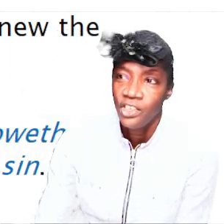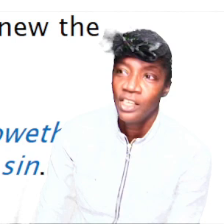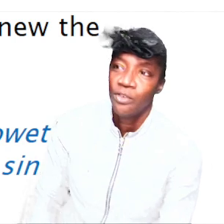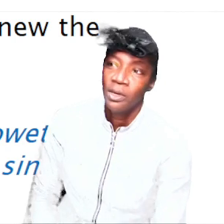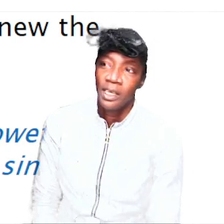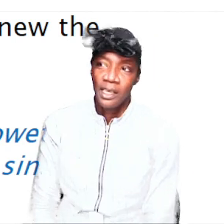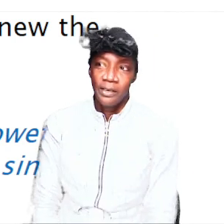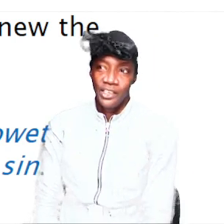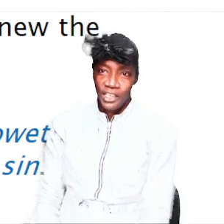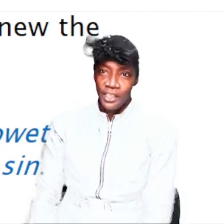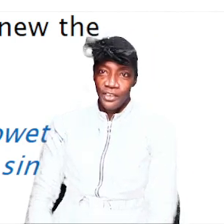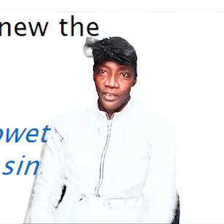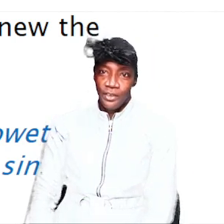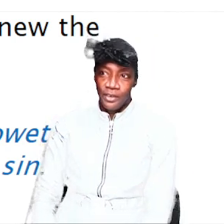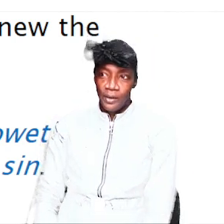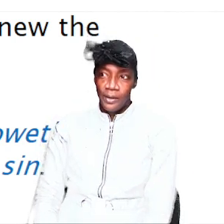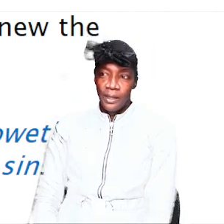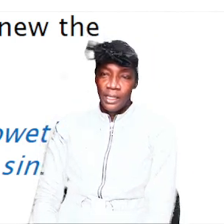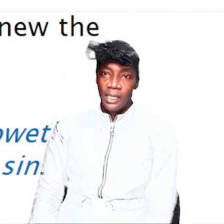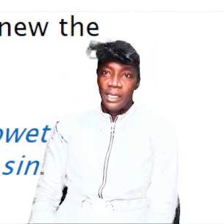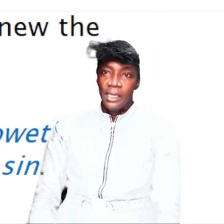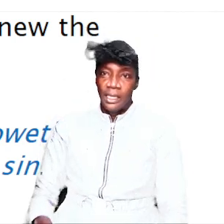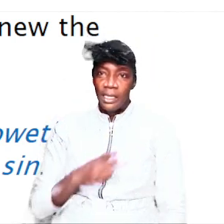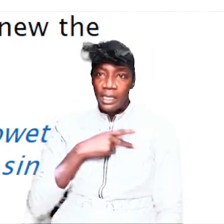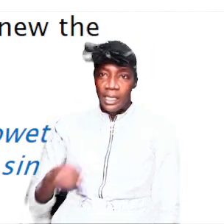king sinned presumptuously.